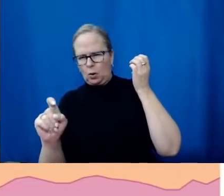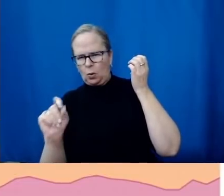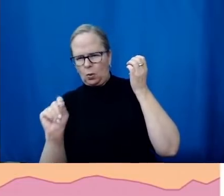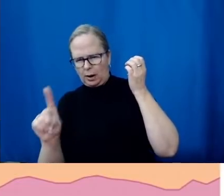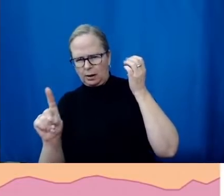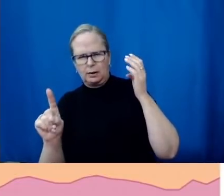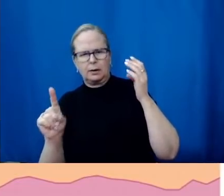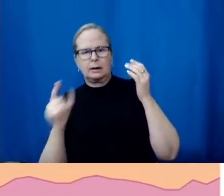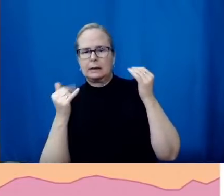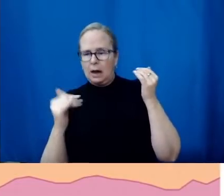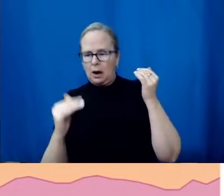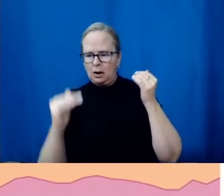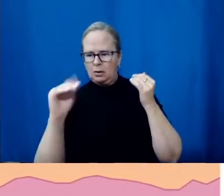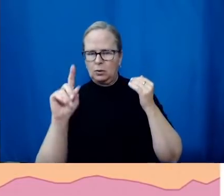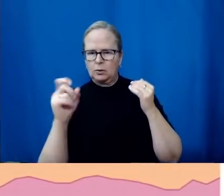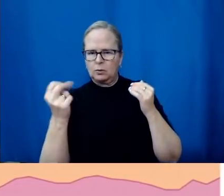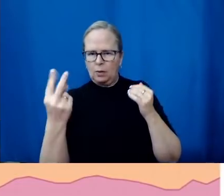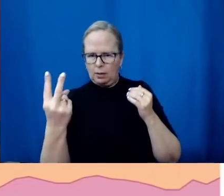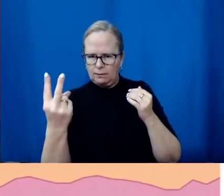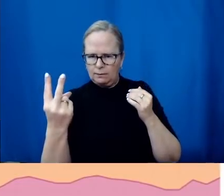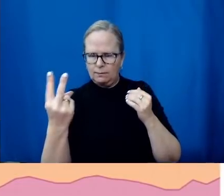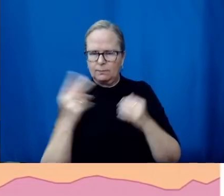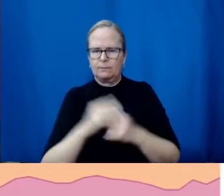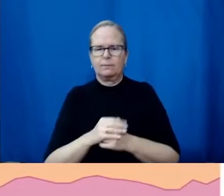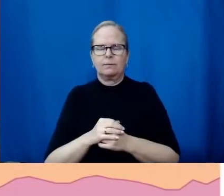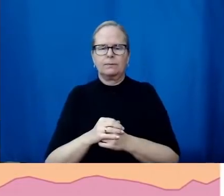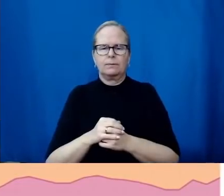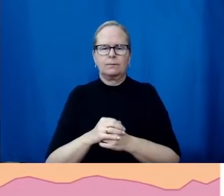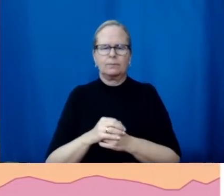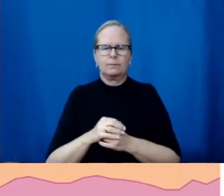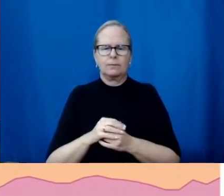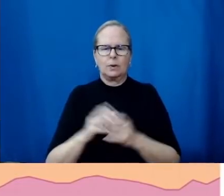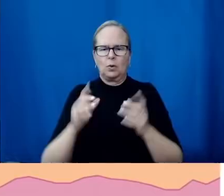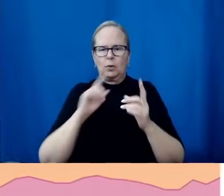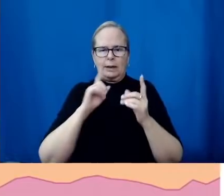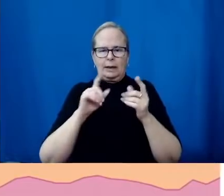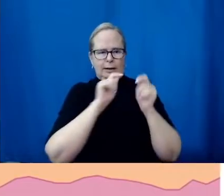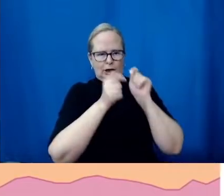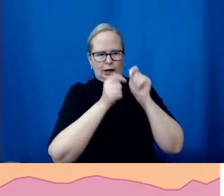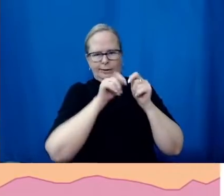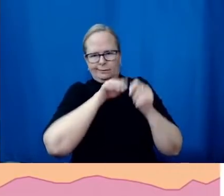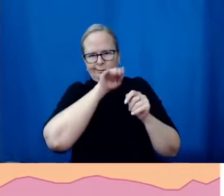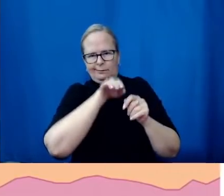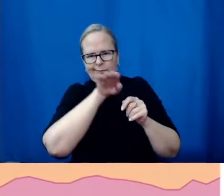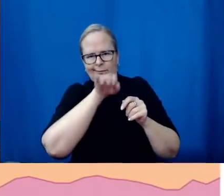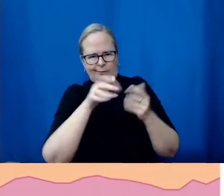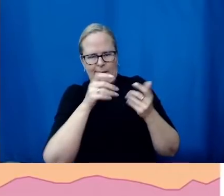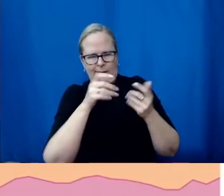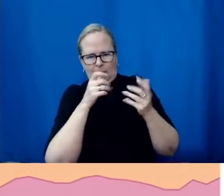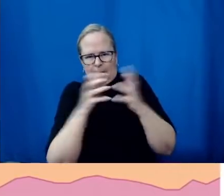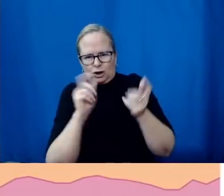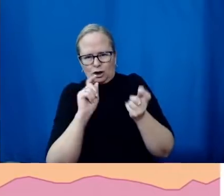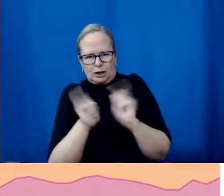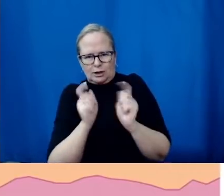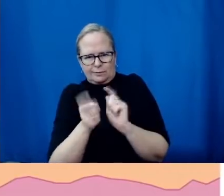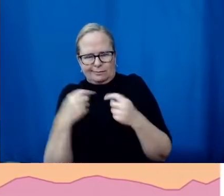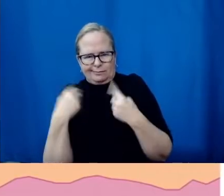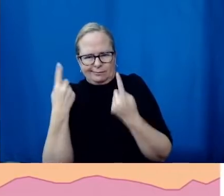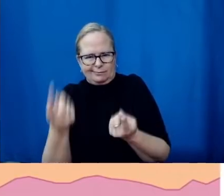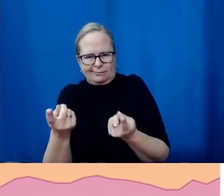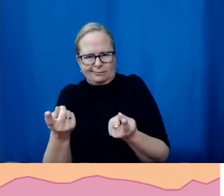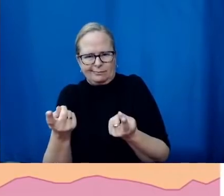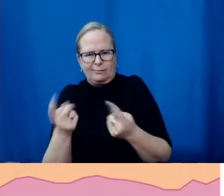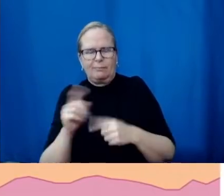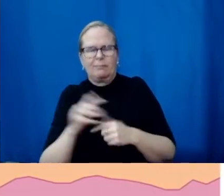low. And now we're at 112. So you can just see we're just not going anywhere. And I think it's important to point this out in the context